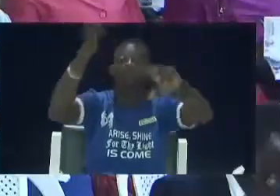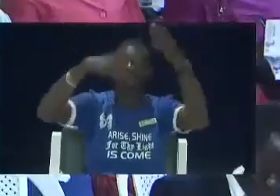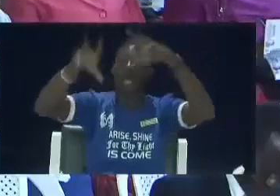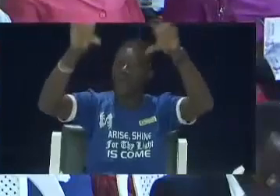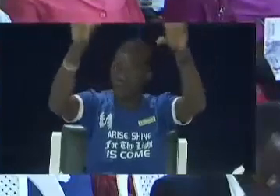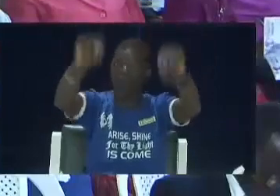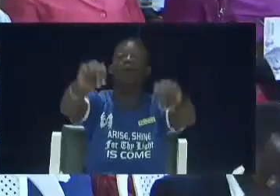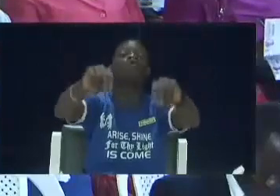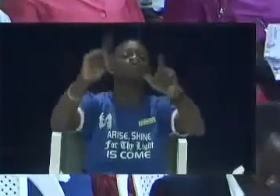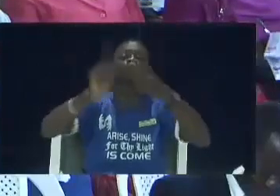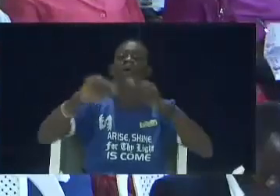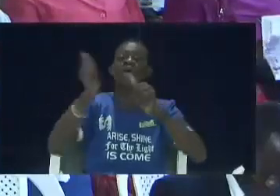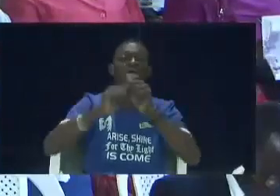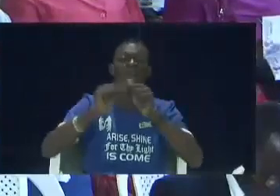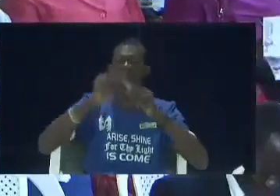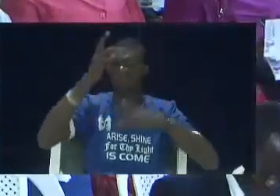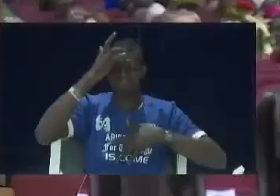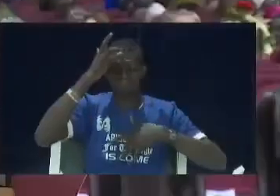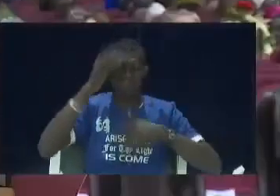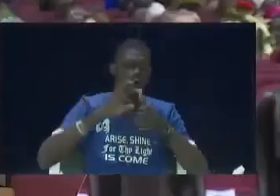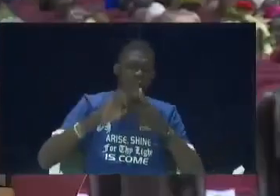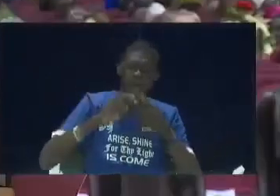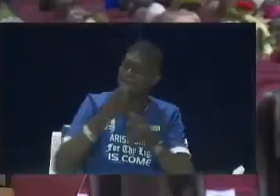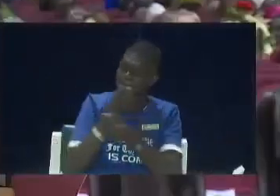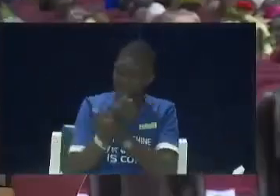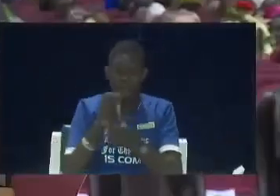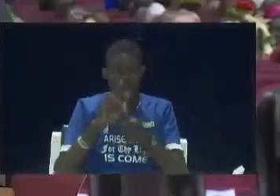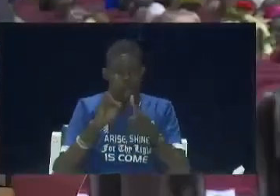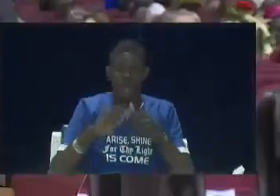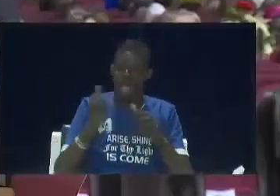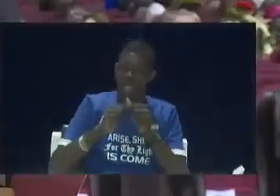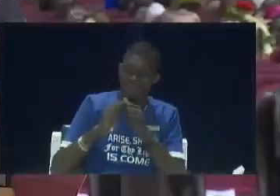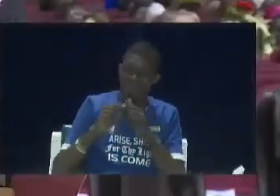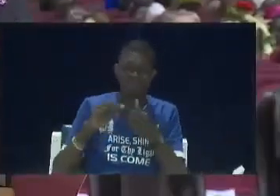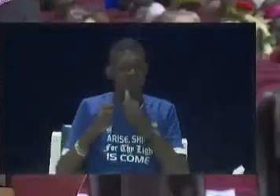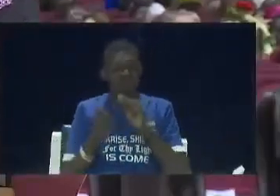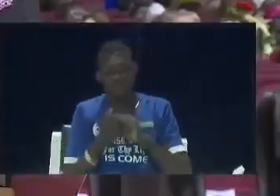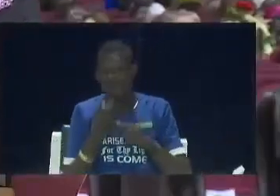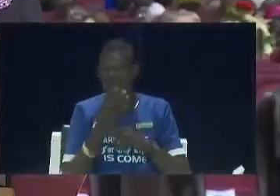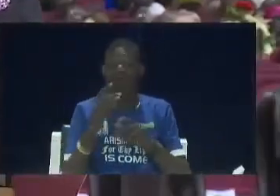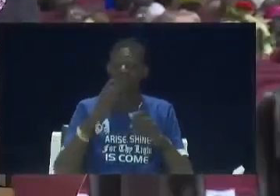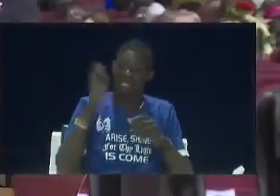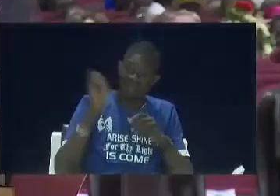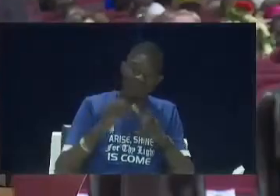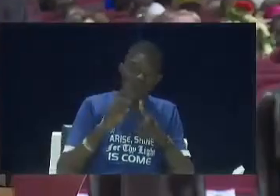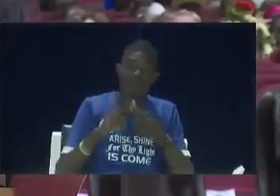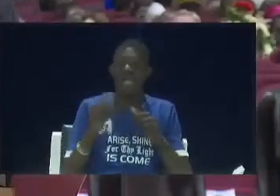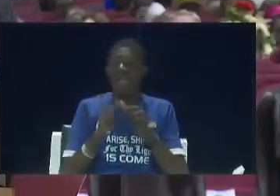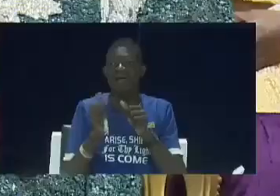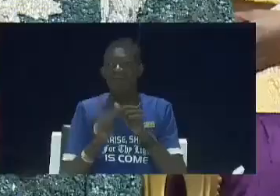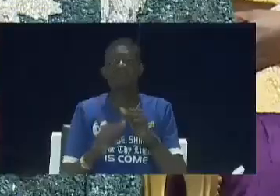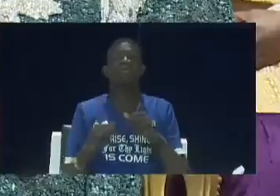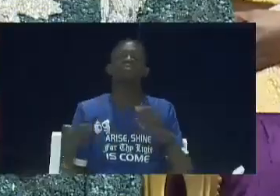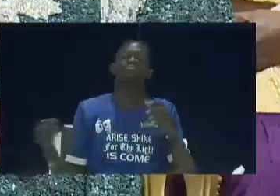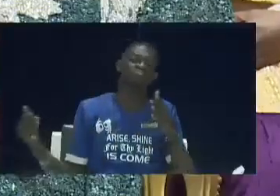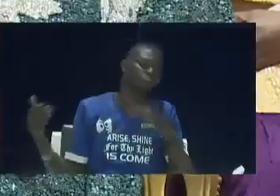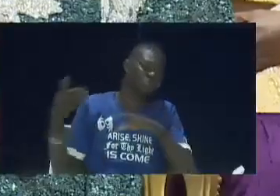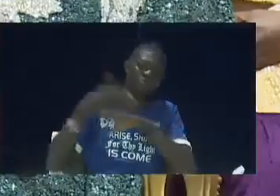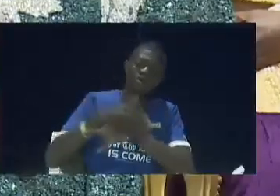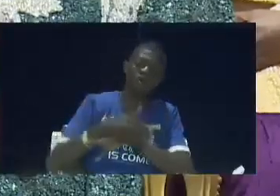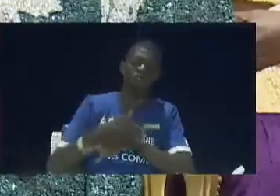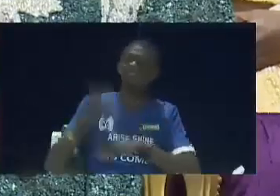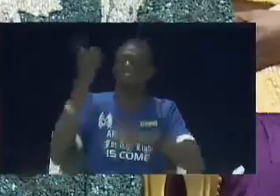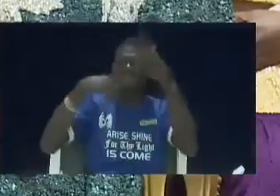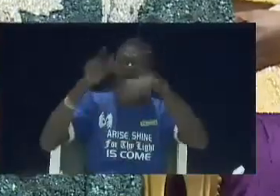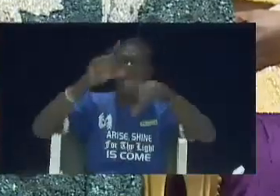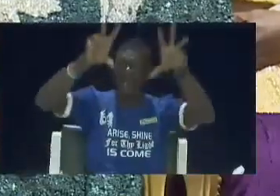to every sickness, every bondage, every affliction of the devil, every cross of the enemy. Somebody say